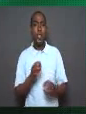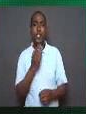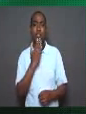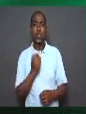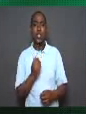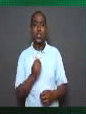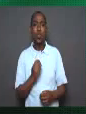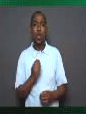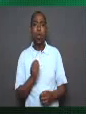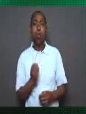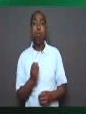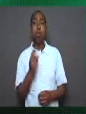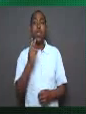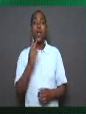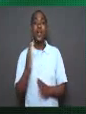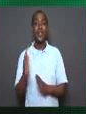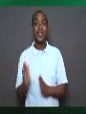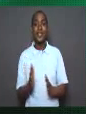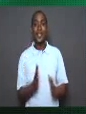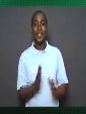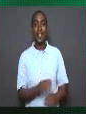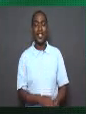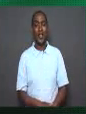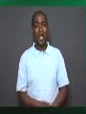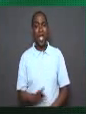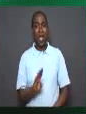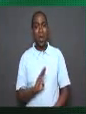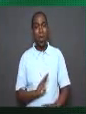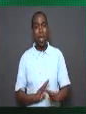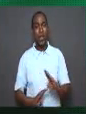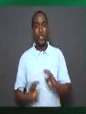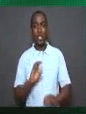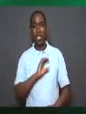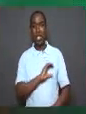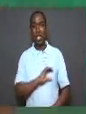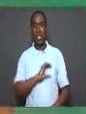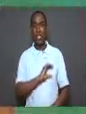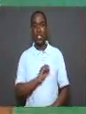some important biological characteristics.